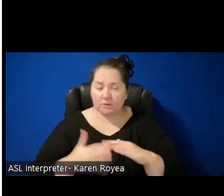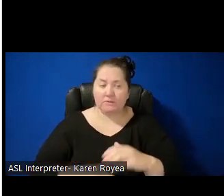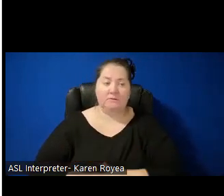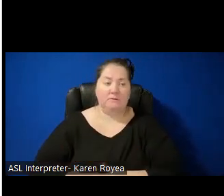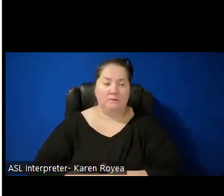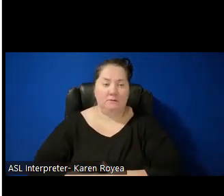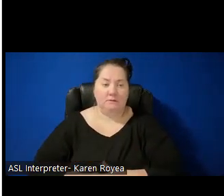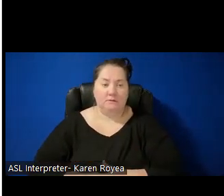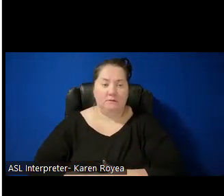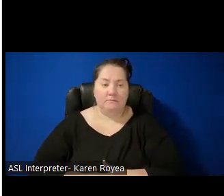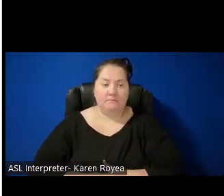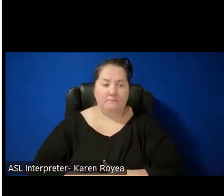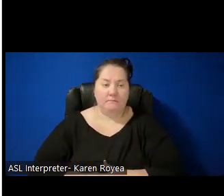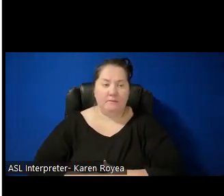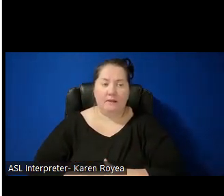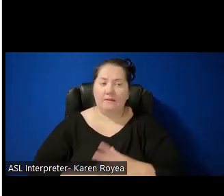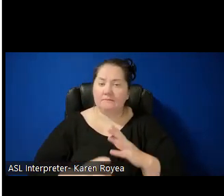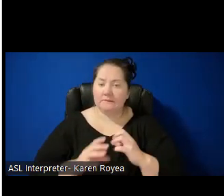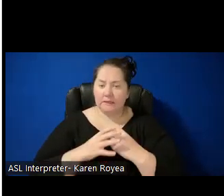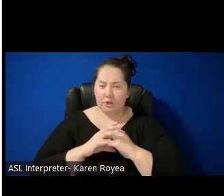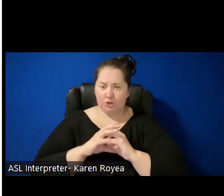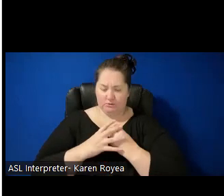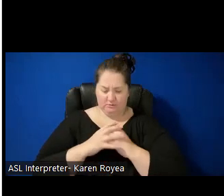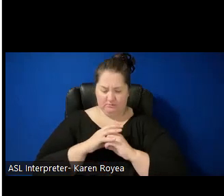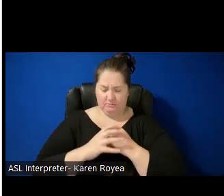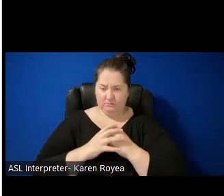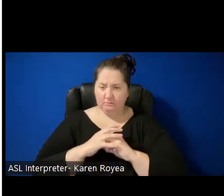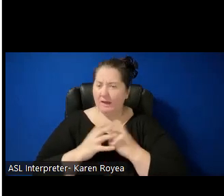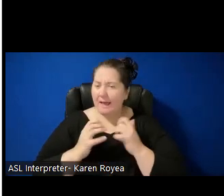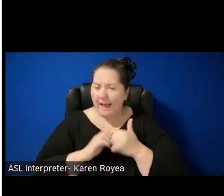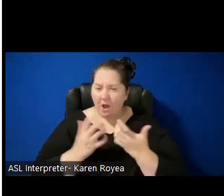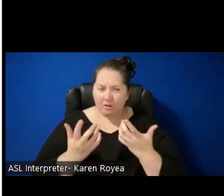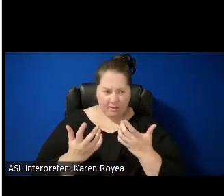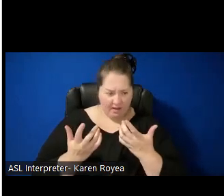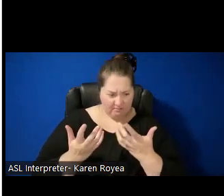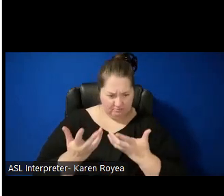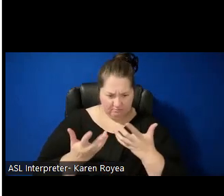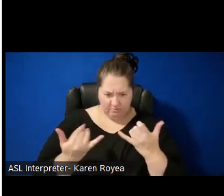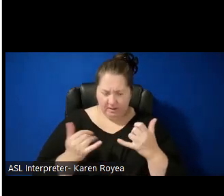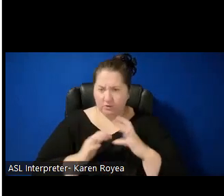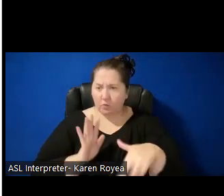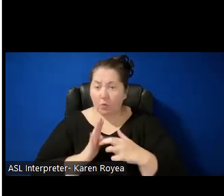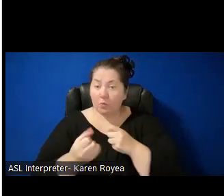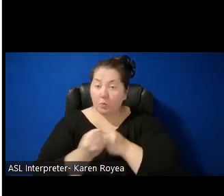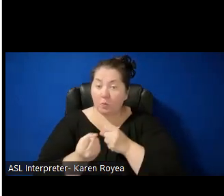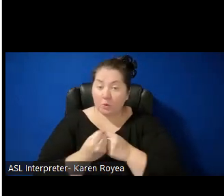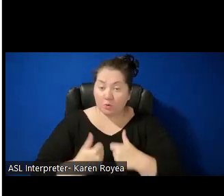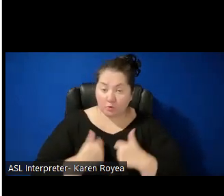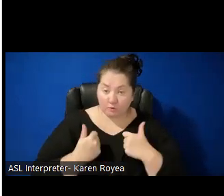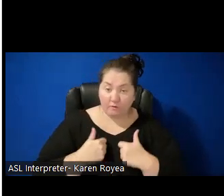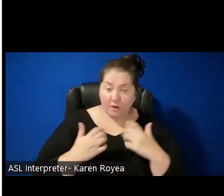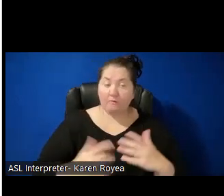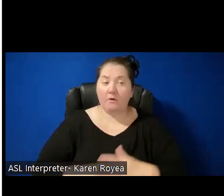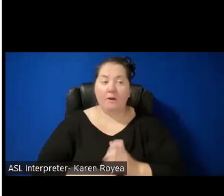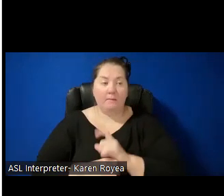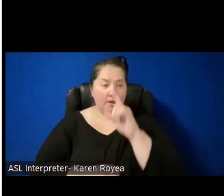bit about intersectionality and how that plays a role, right, when we're supporting these survivors, making sure that we are